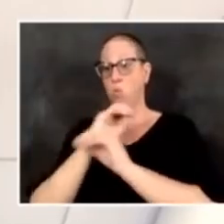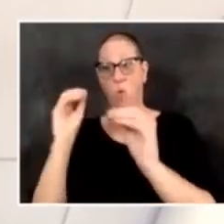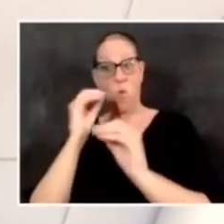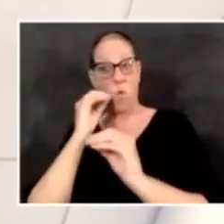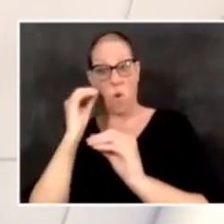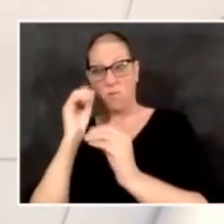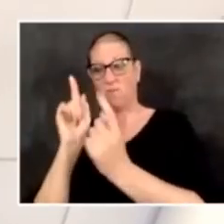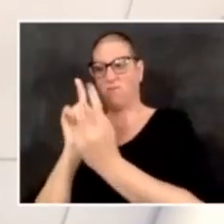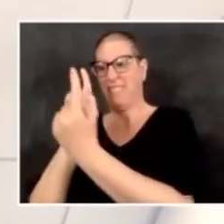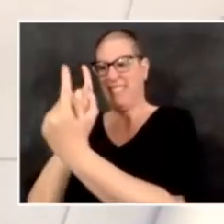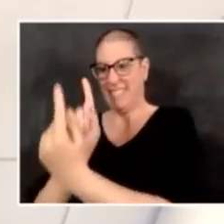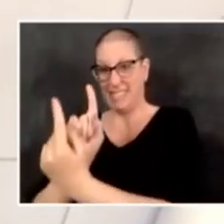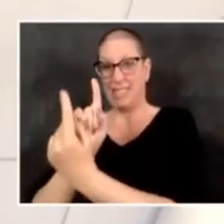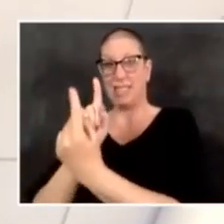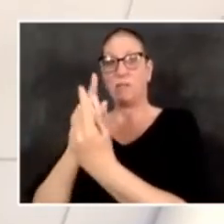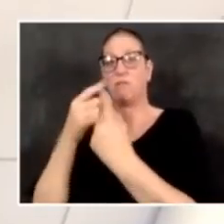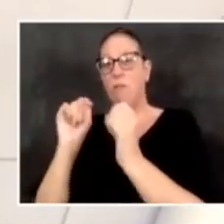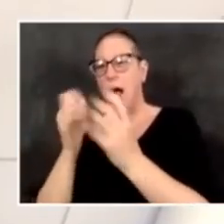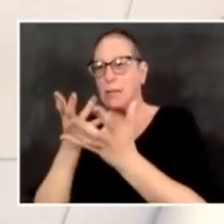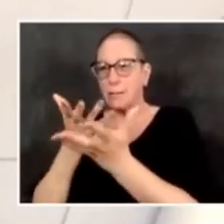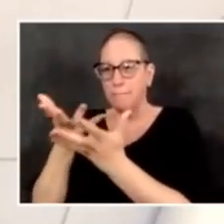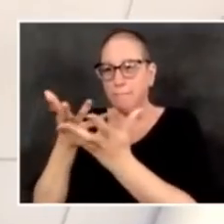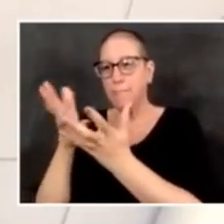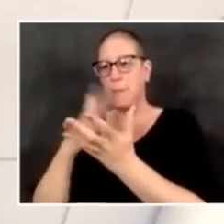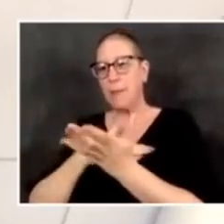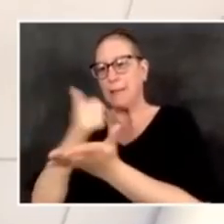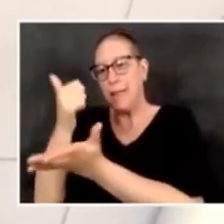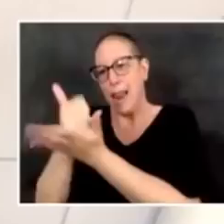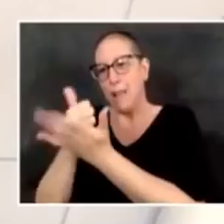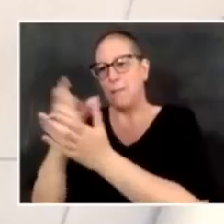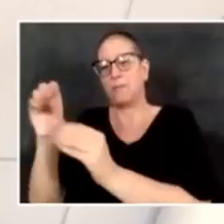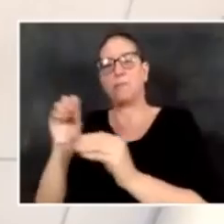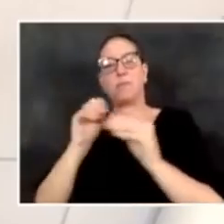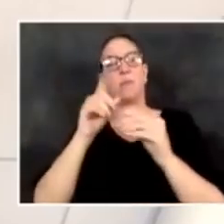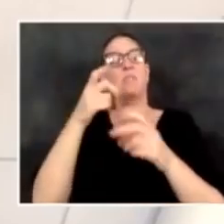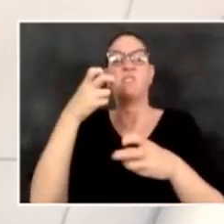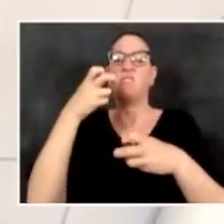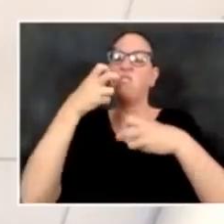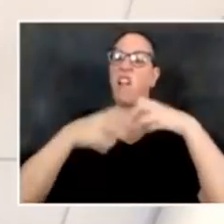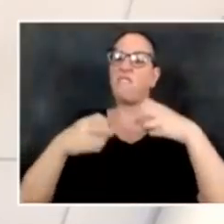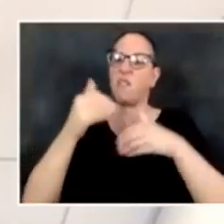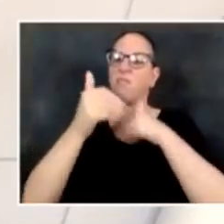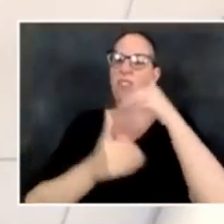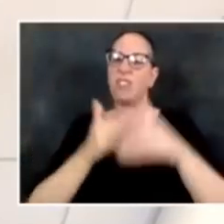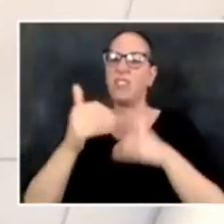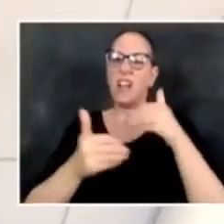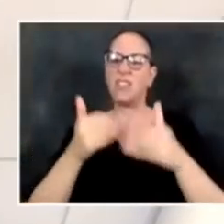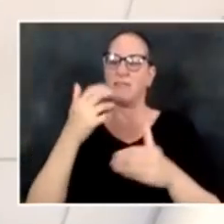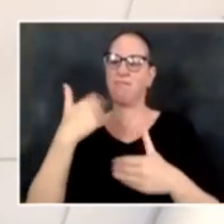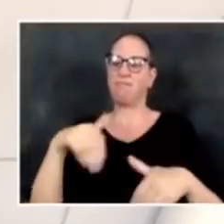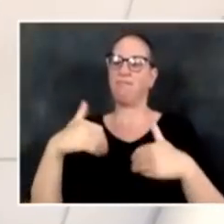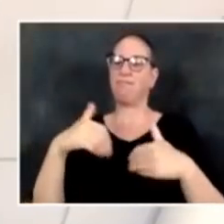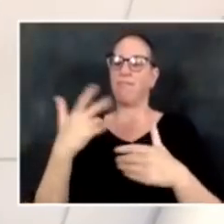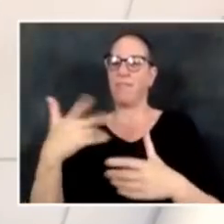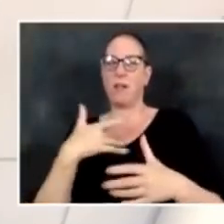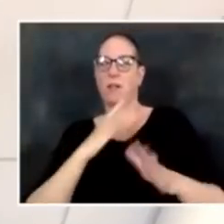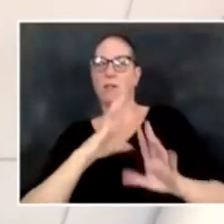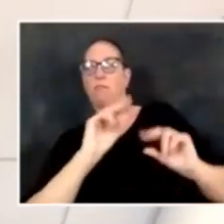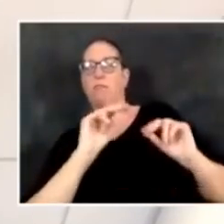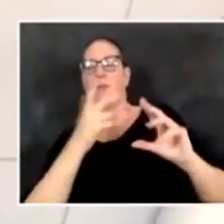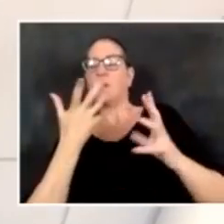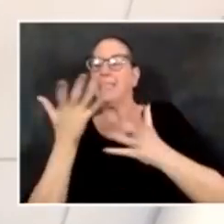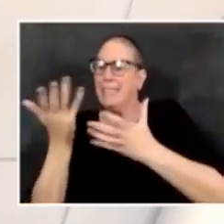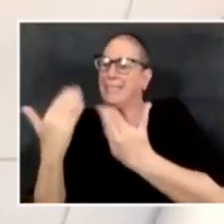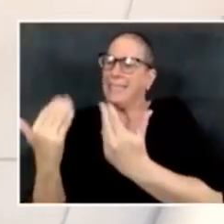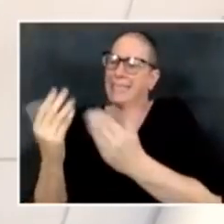bring somebody in. The BRC is one of the key partners that's been in place for a number of years to bring